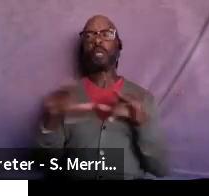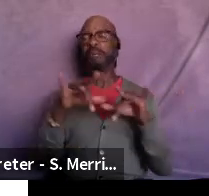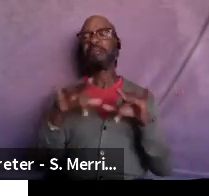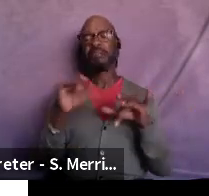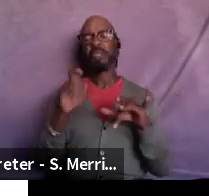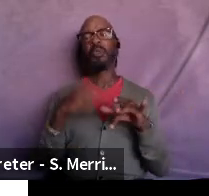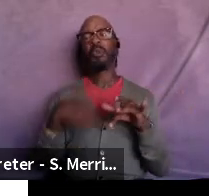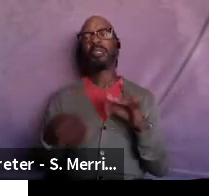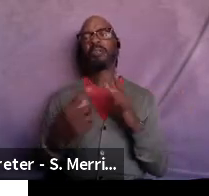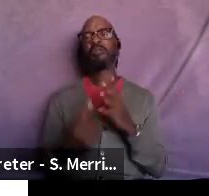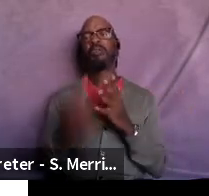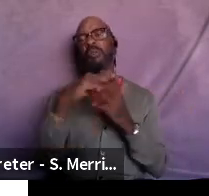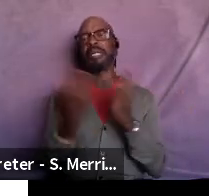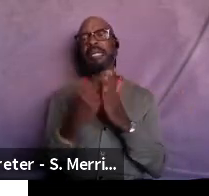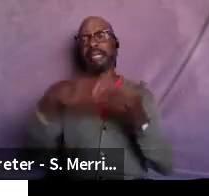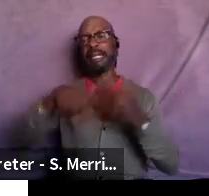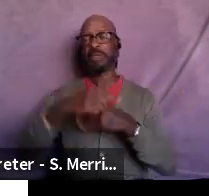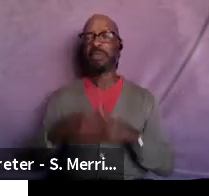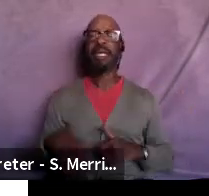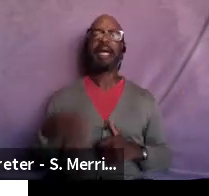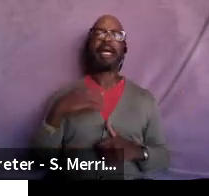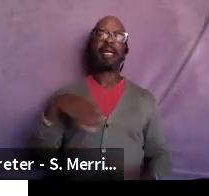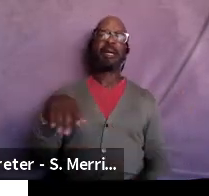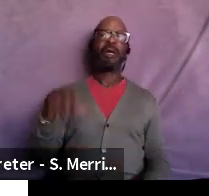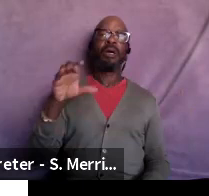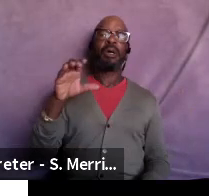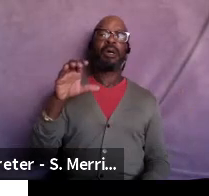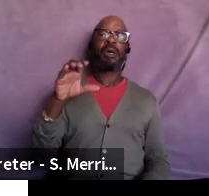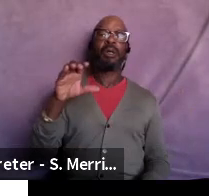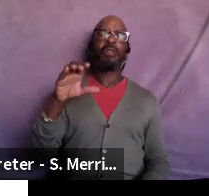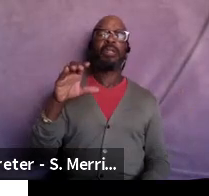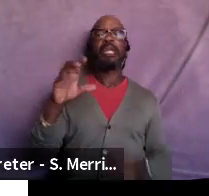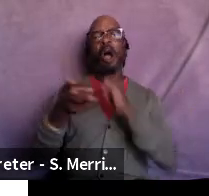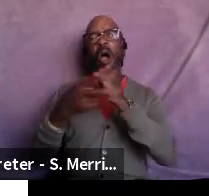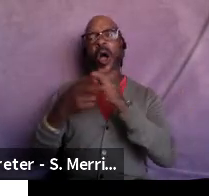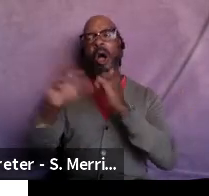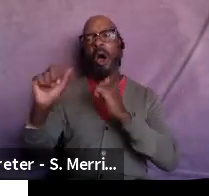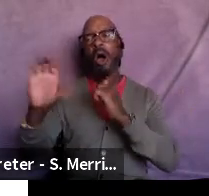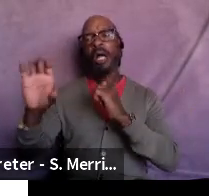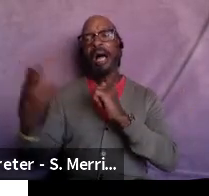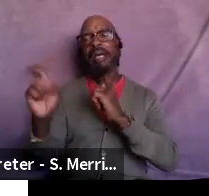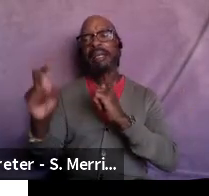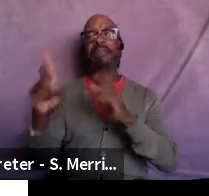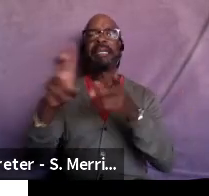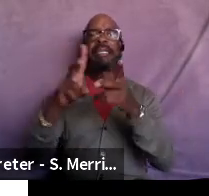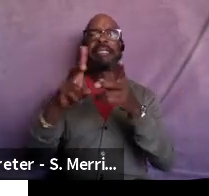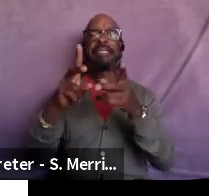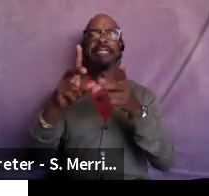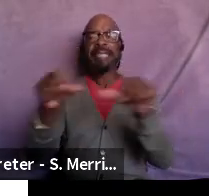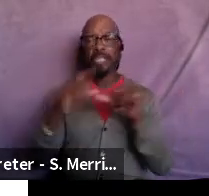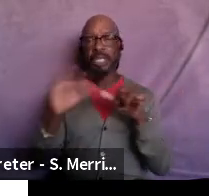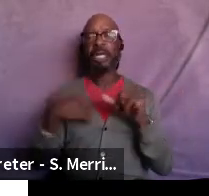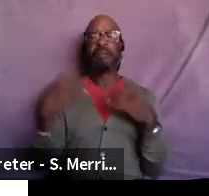at adapresentations.org in the archive section in healthcare. Our next webinar will be